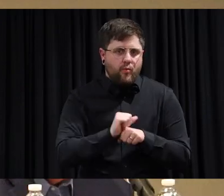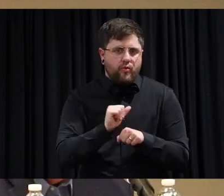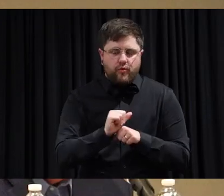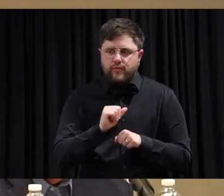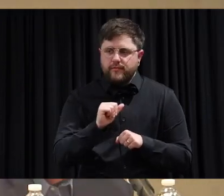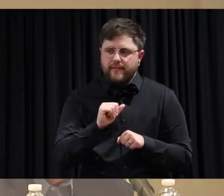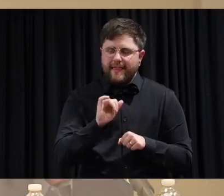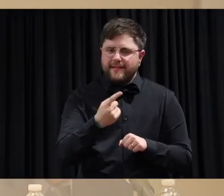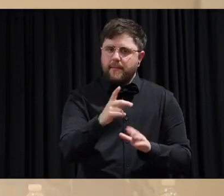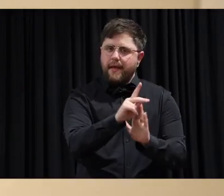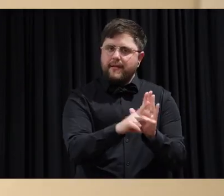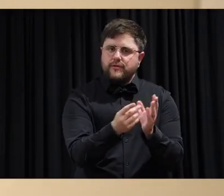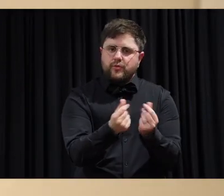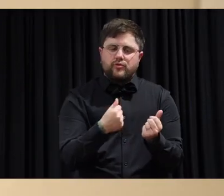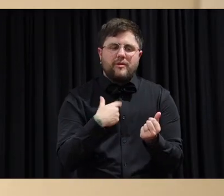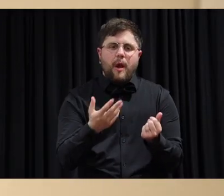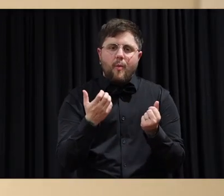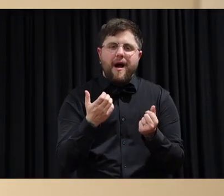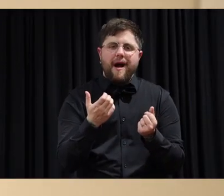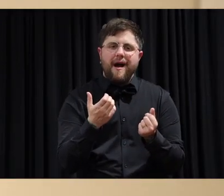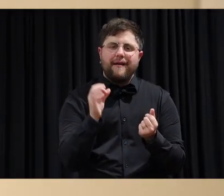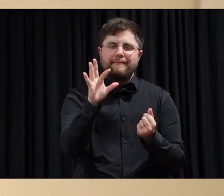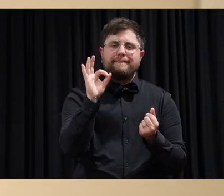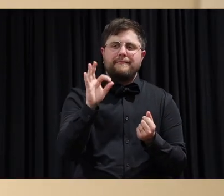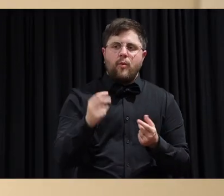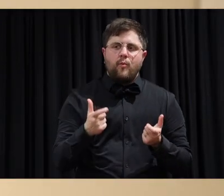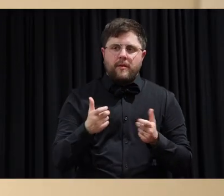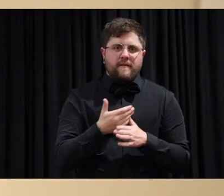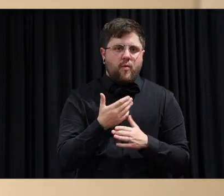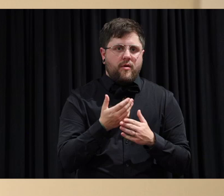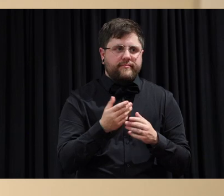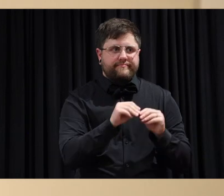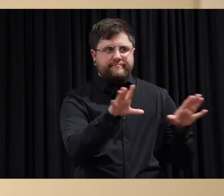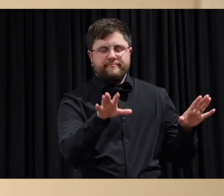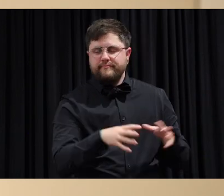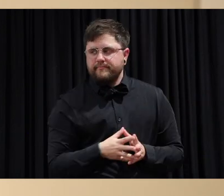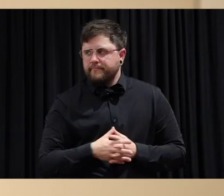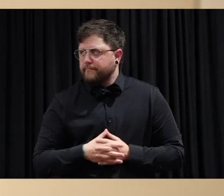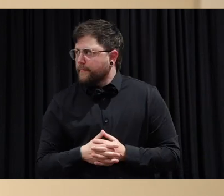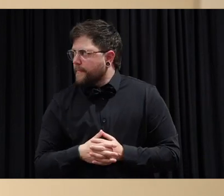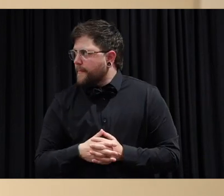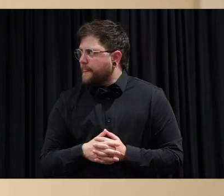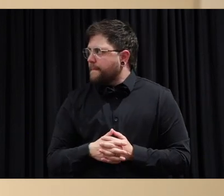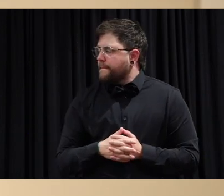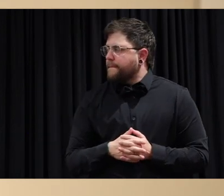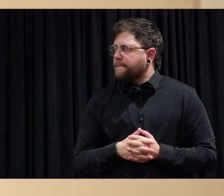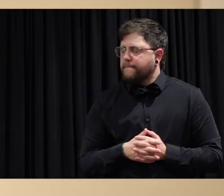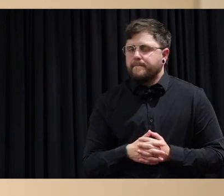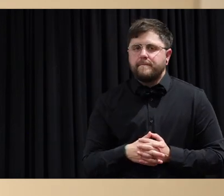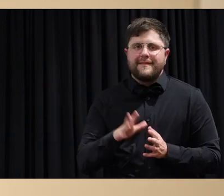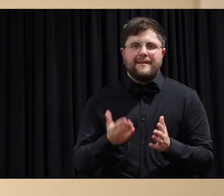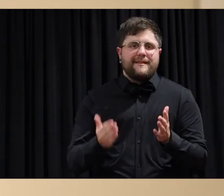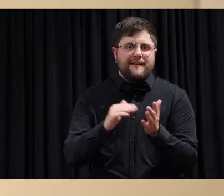our policy solutions. I just want to touch on them real quick before we have to go. Please. So, again,